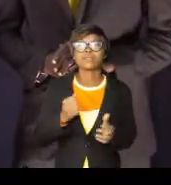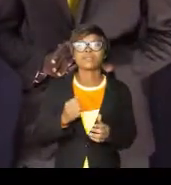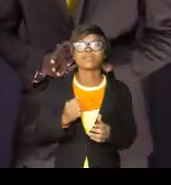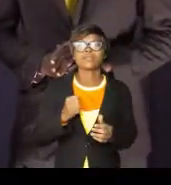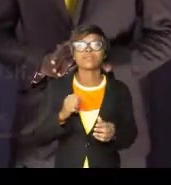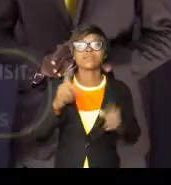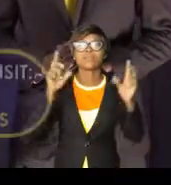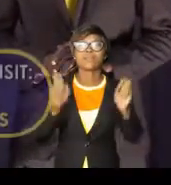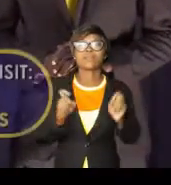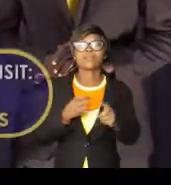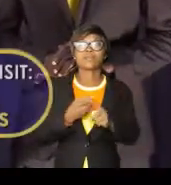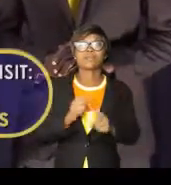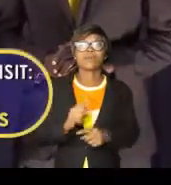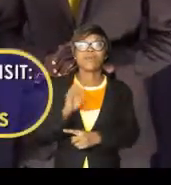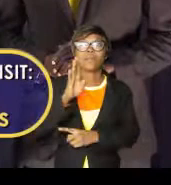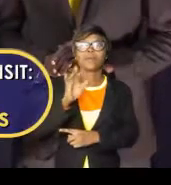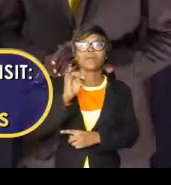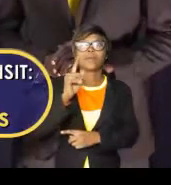using the link